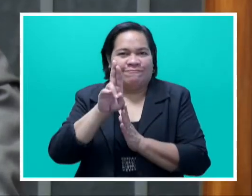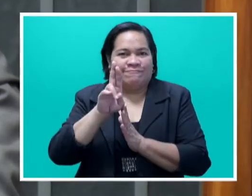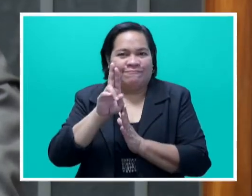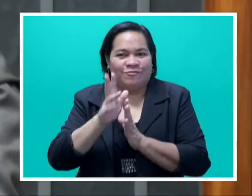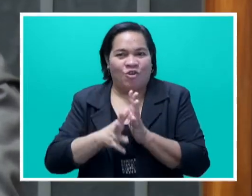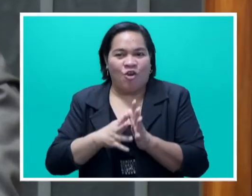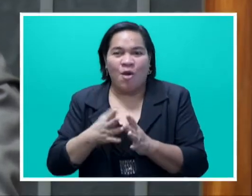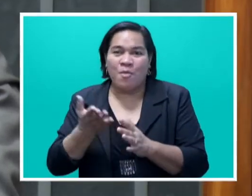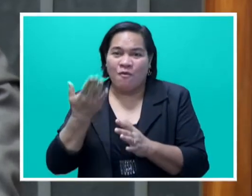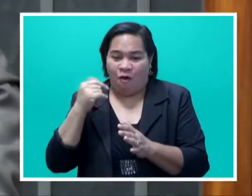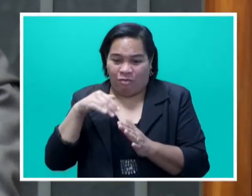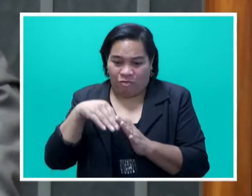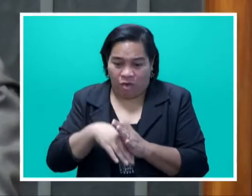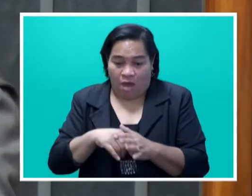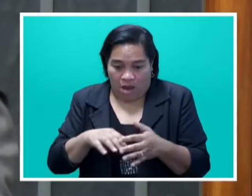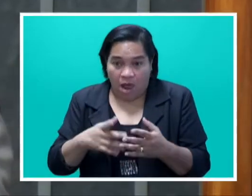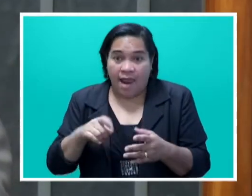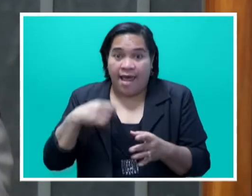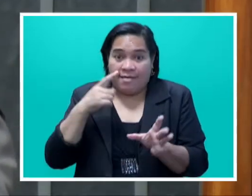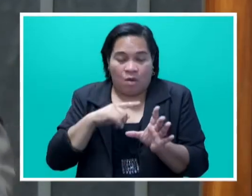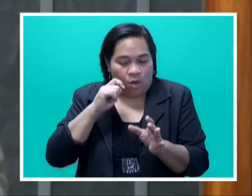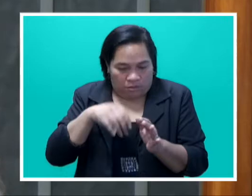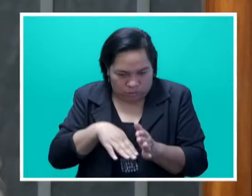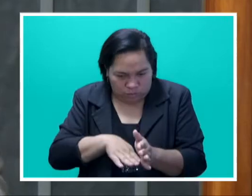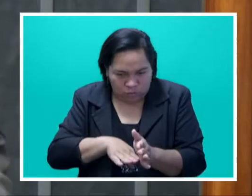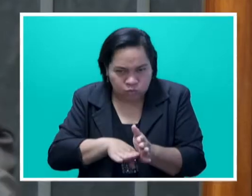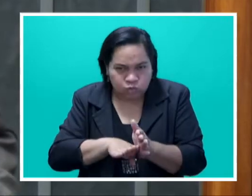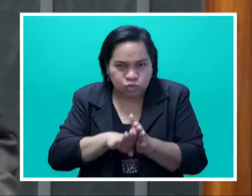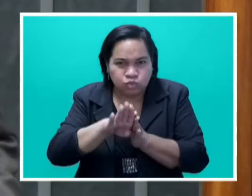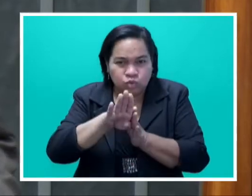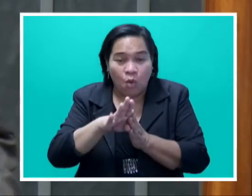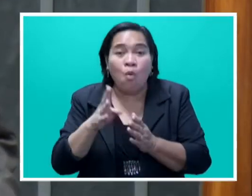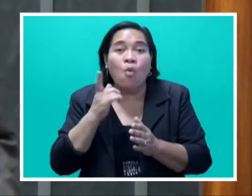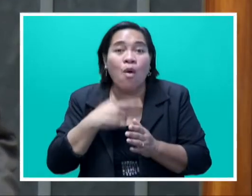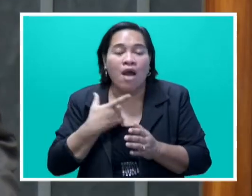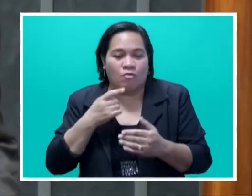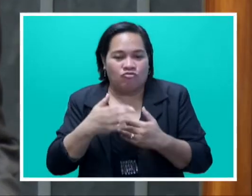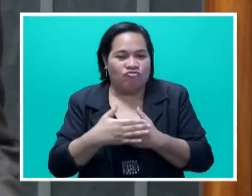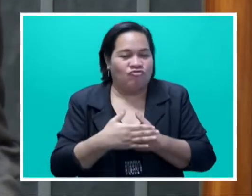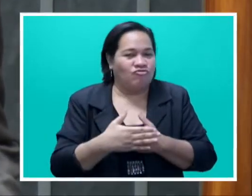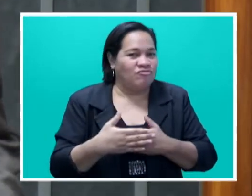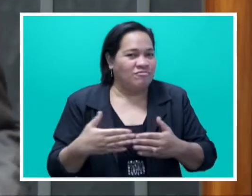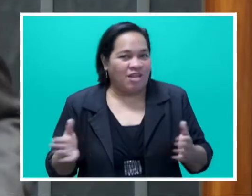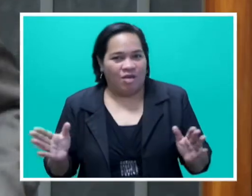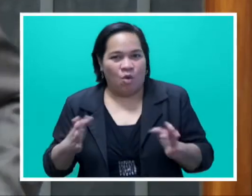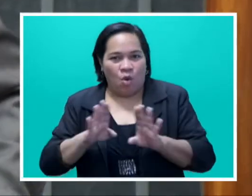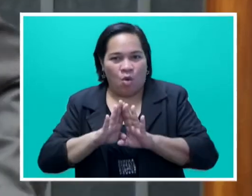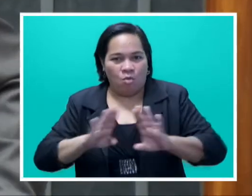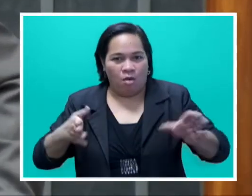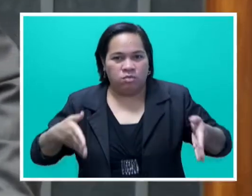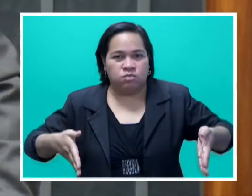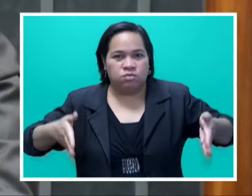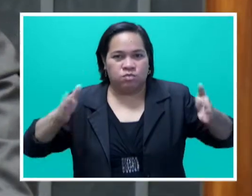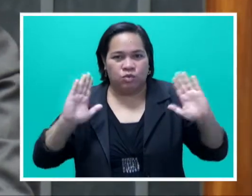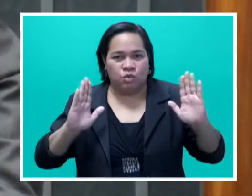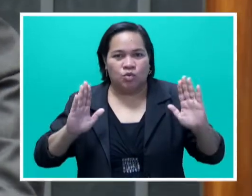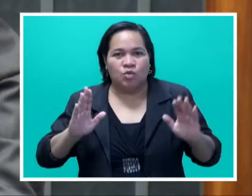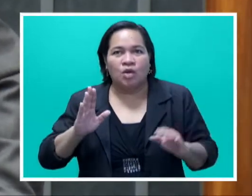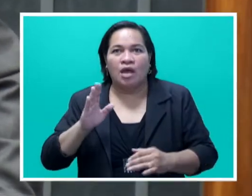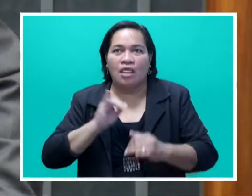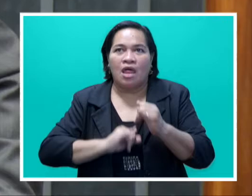bounce back. And that will start with borders opening in few days, Mr. Speaker, to the international